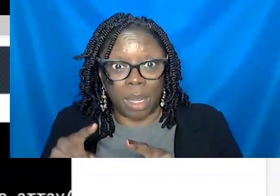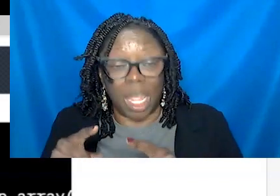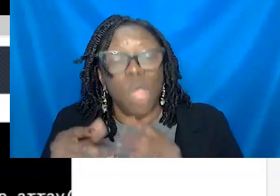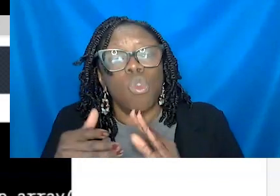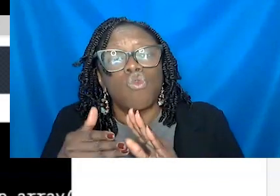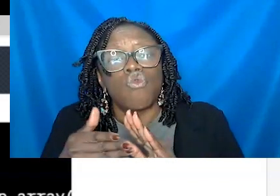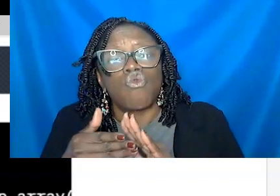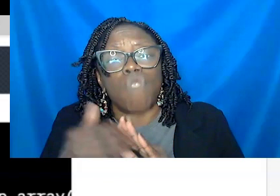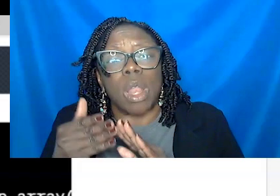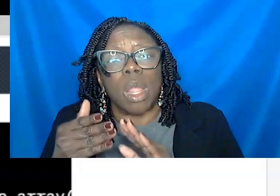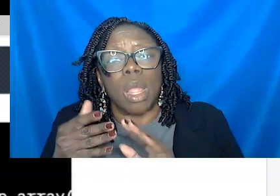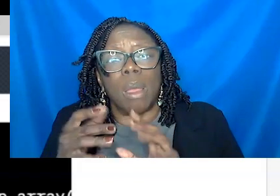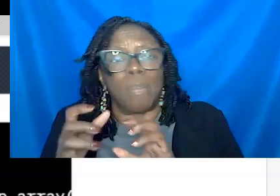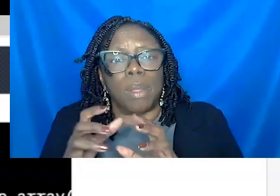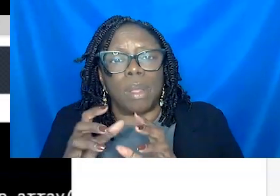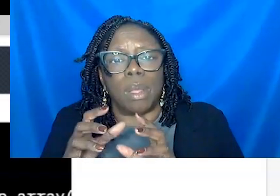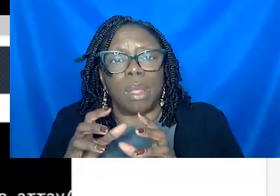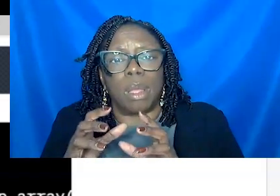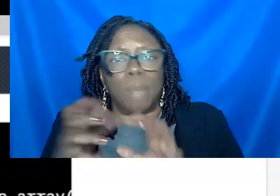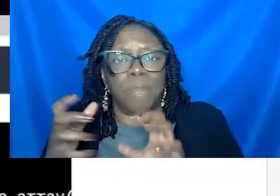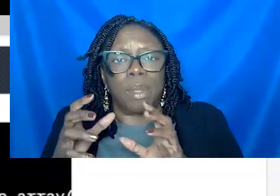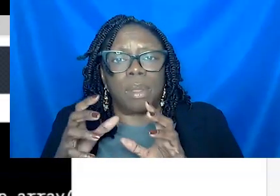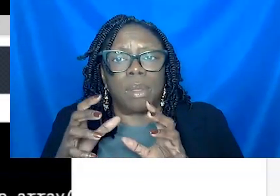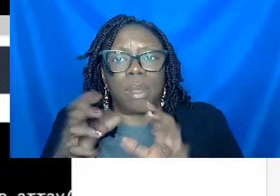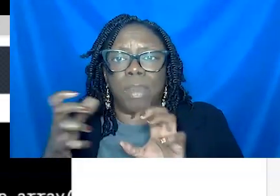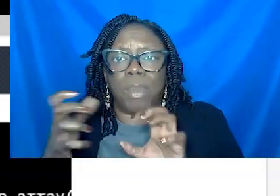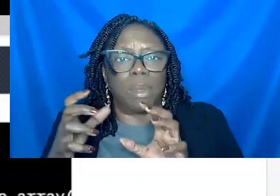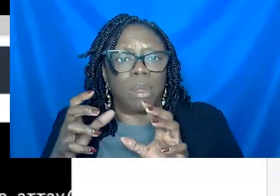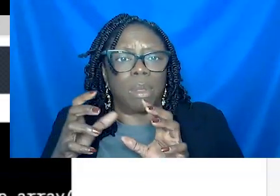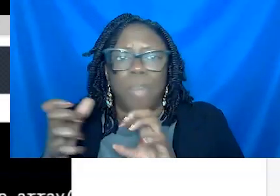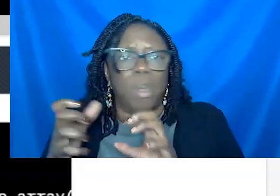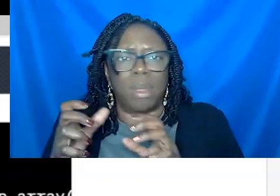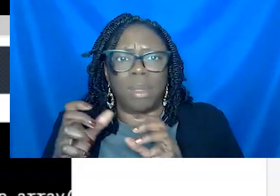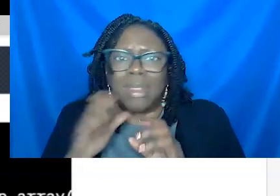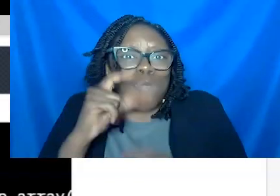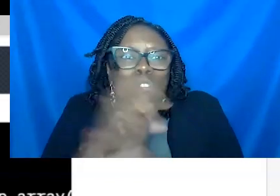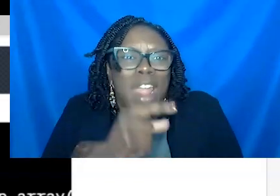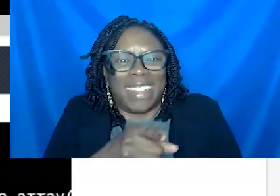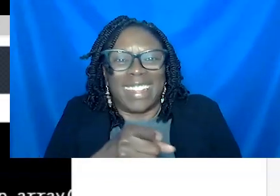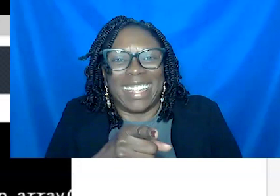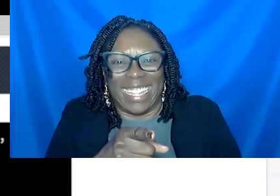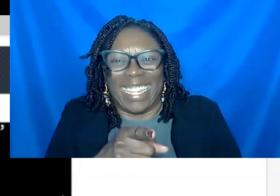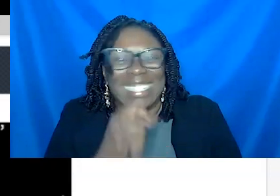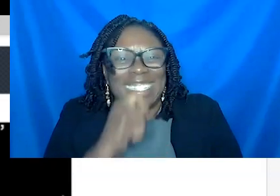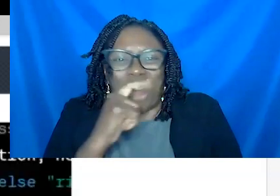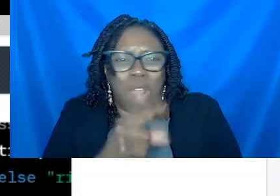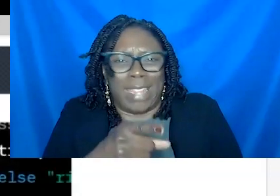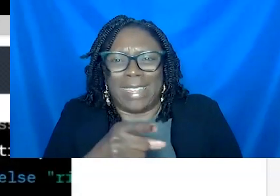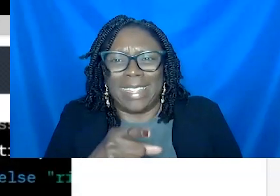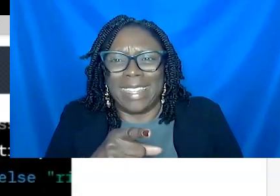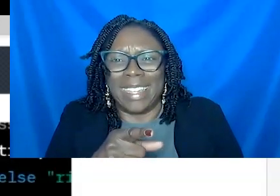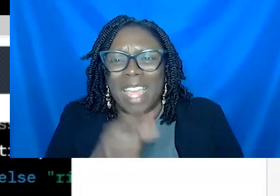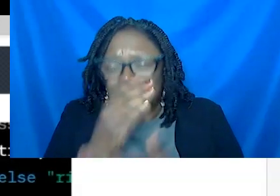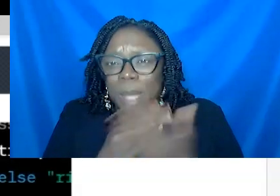run, but my program would not behave correctly because this has a couple of serious logic